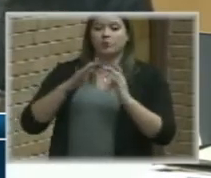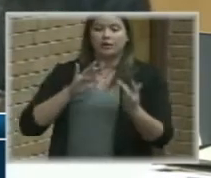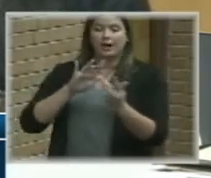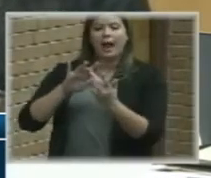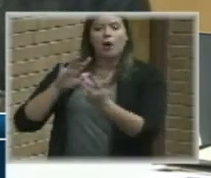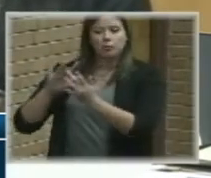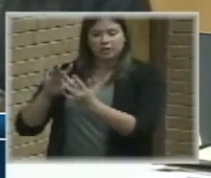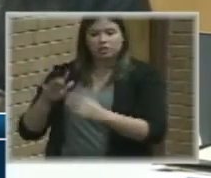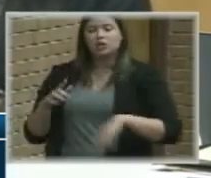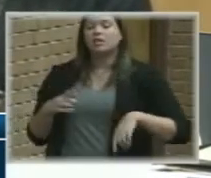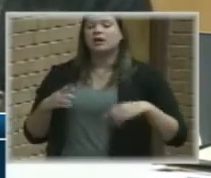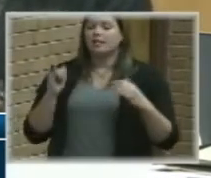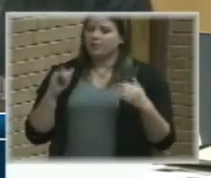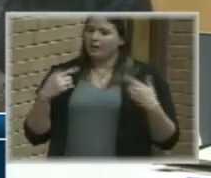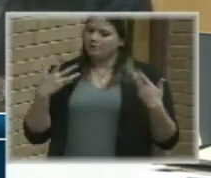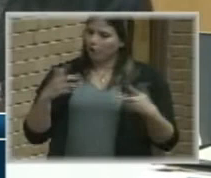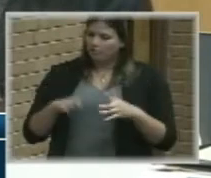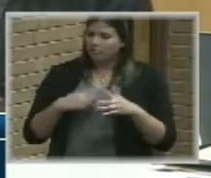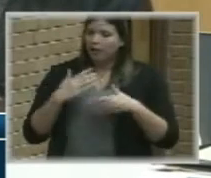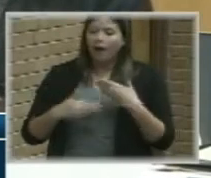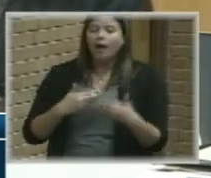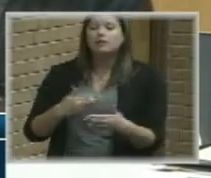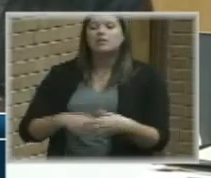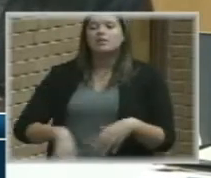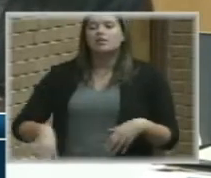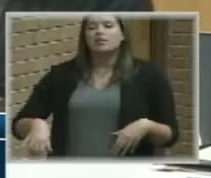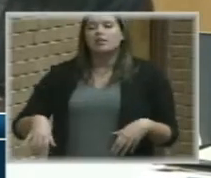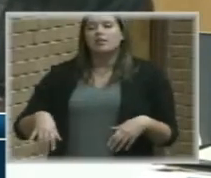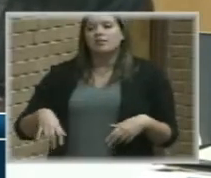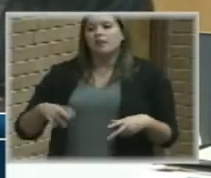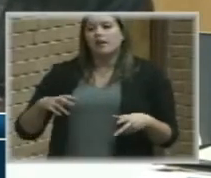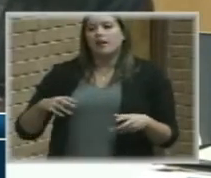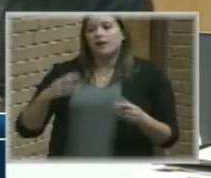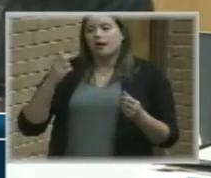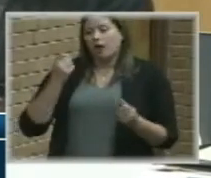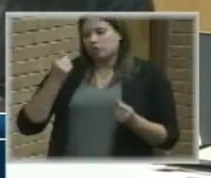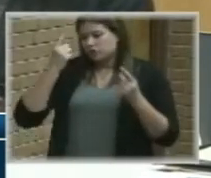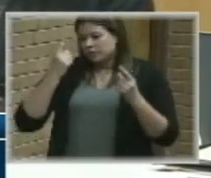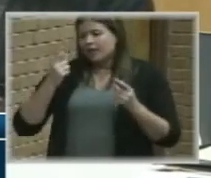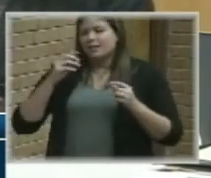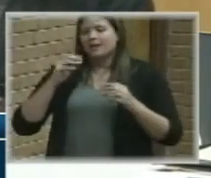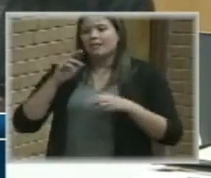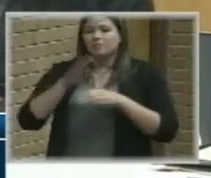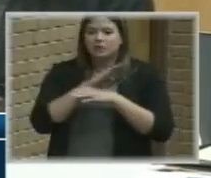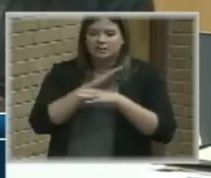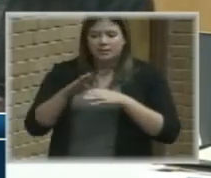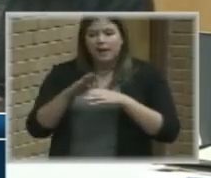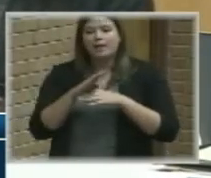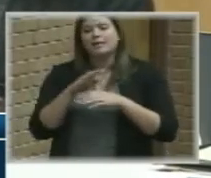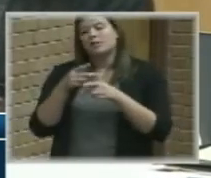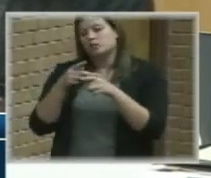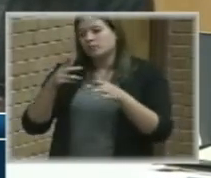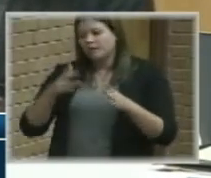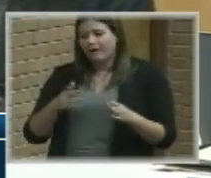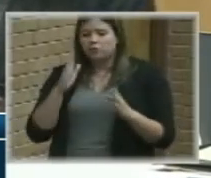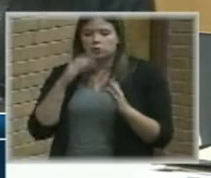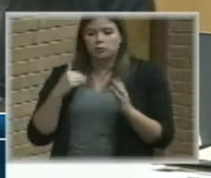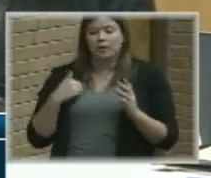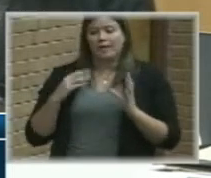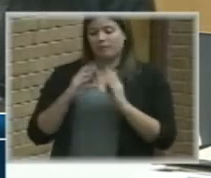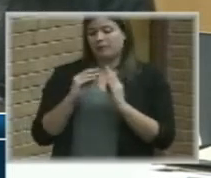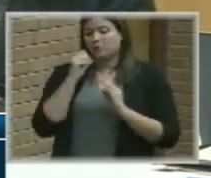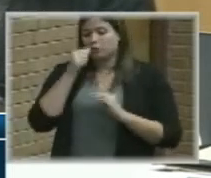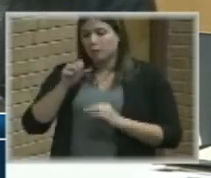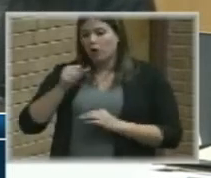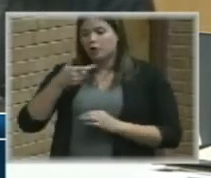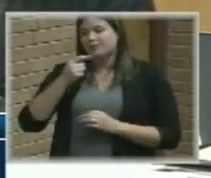underway. The Memorandum of Understanding municipality supervisors are meeting tomorrow,